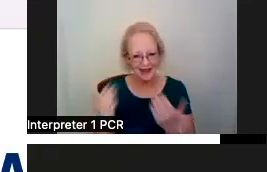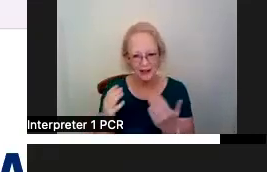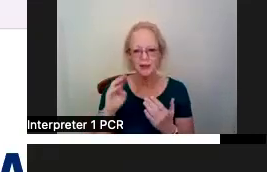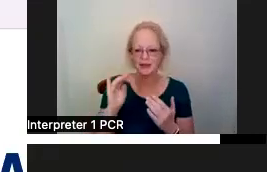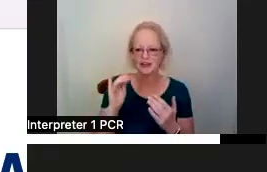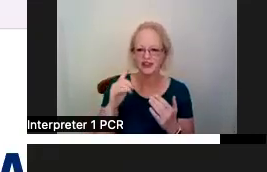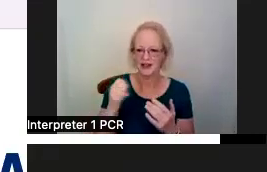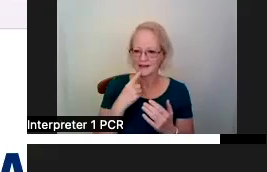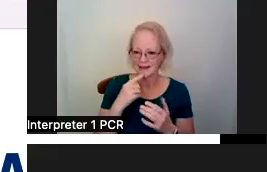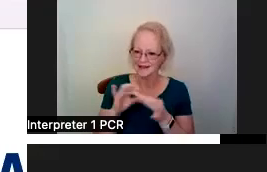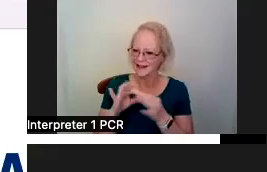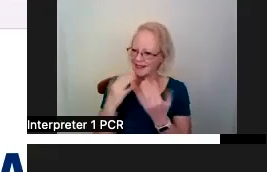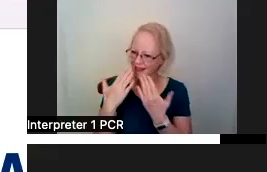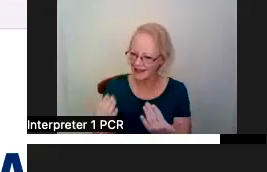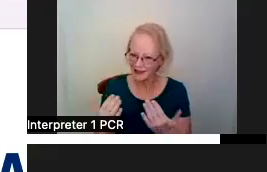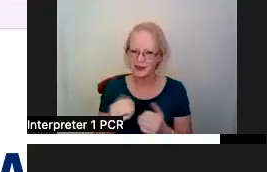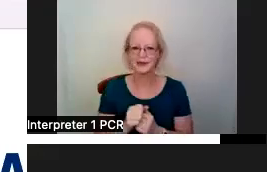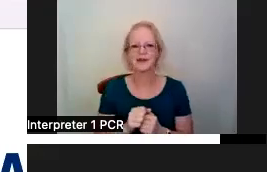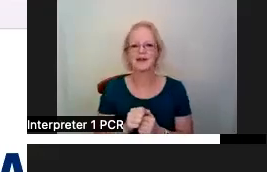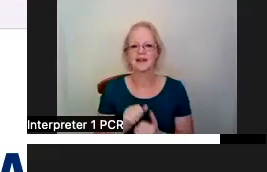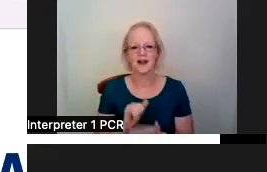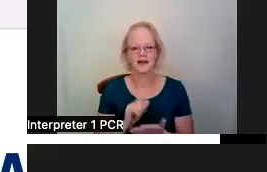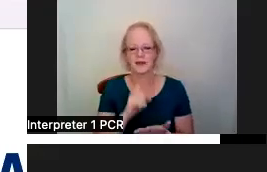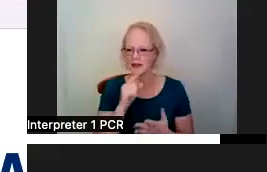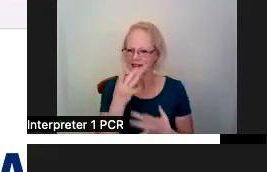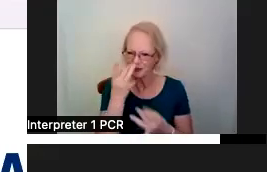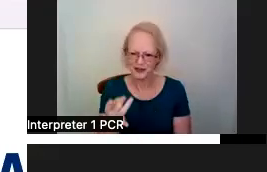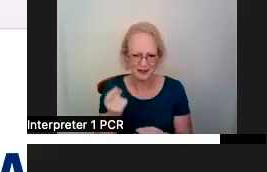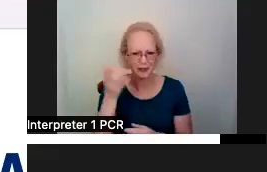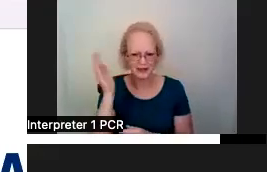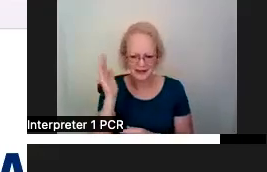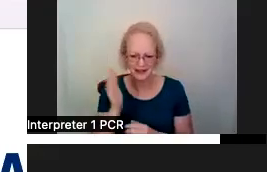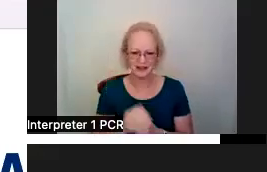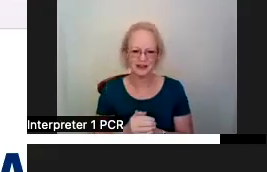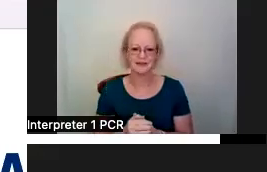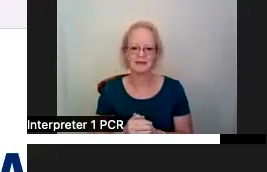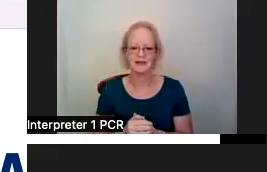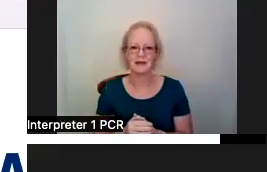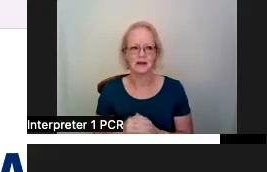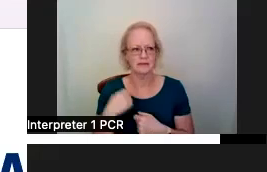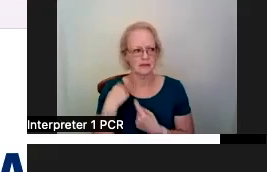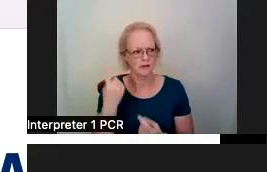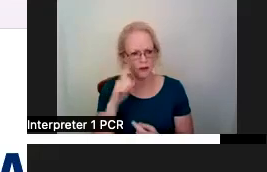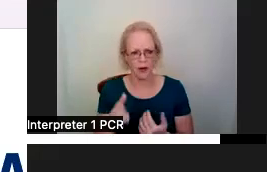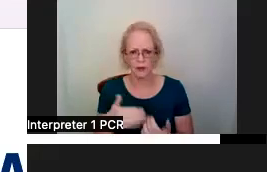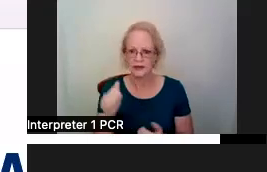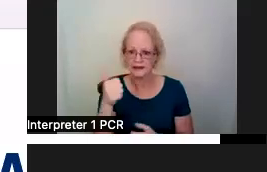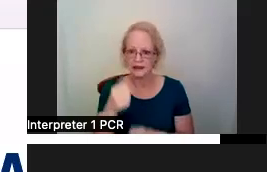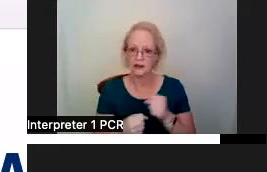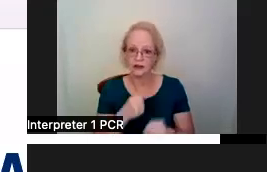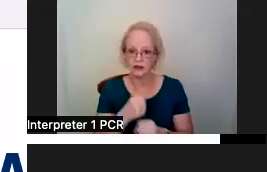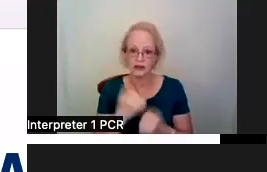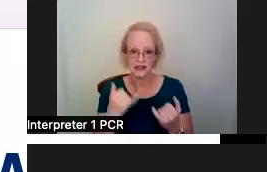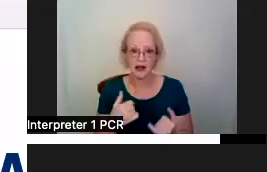the live effects of one of these solutions. I have been for probably 10 years now,